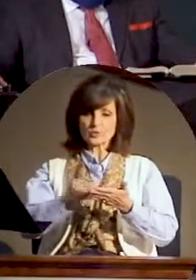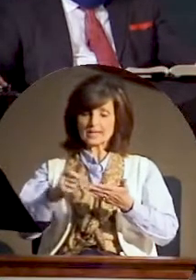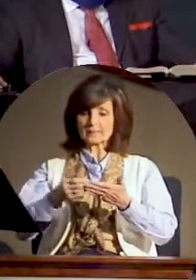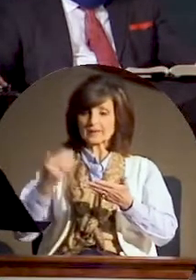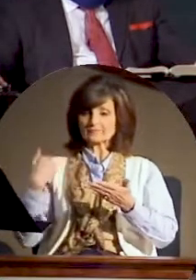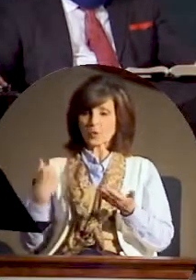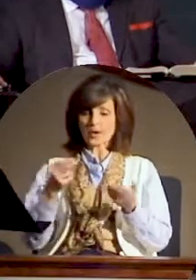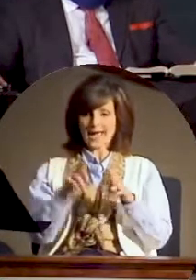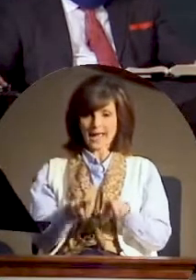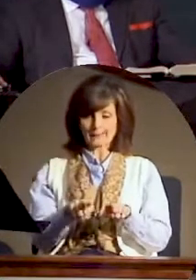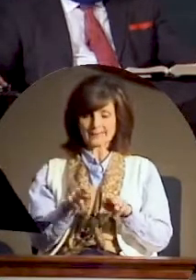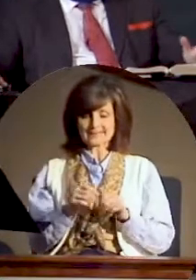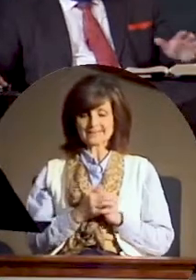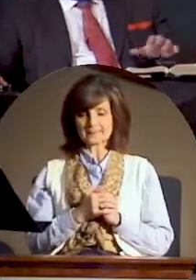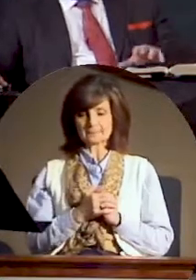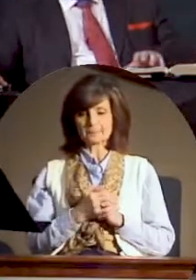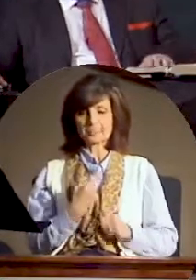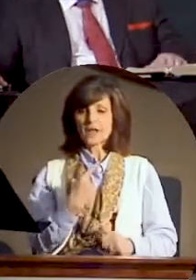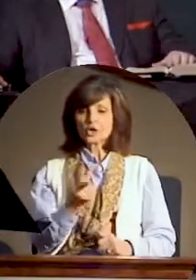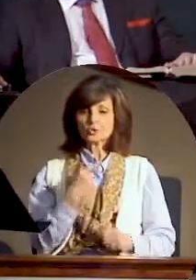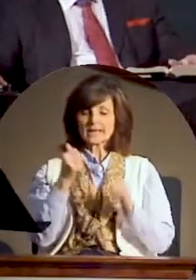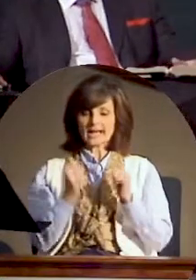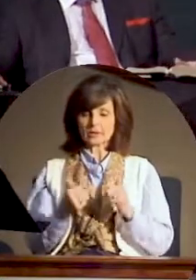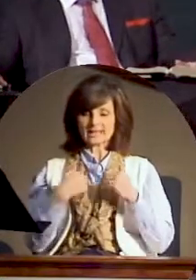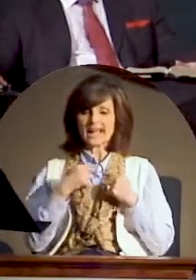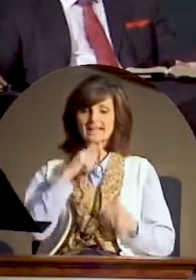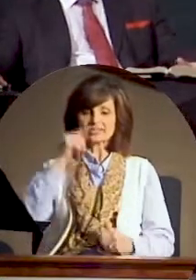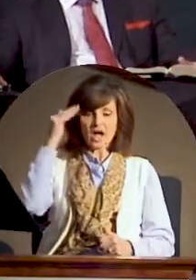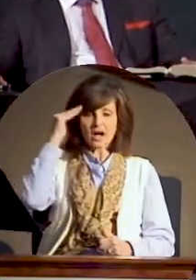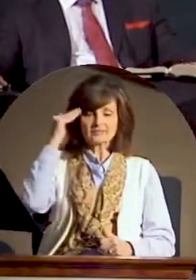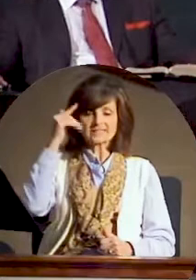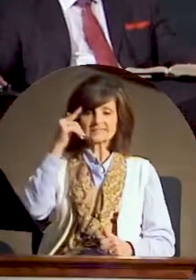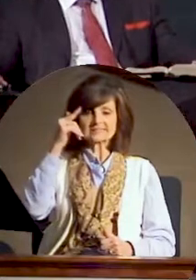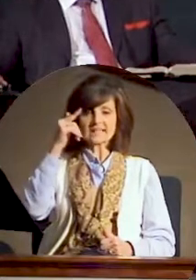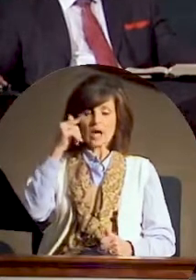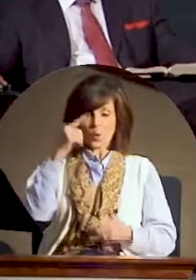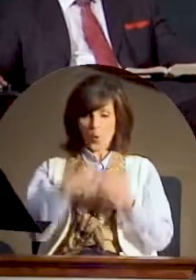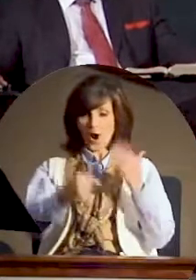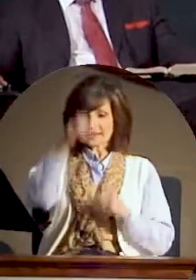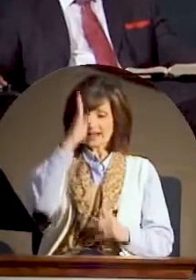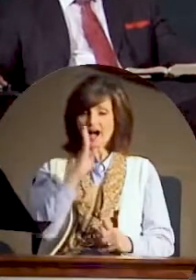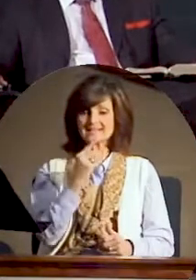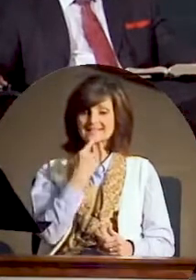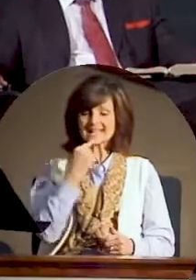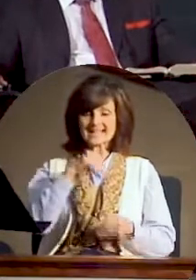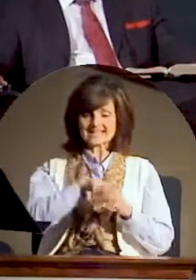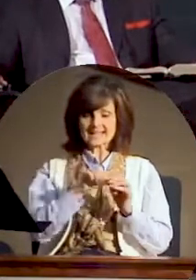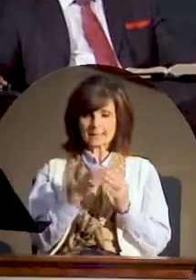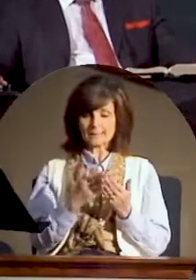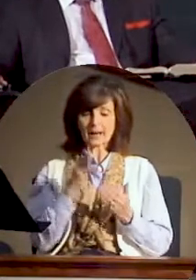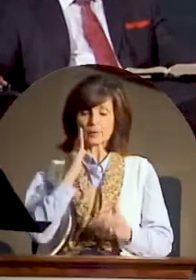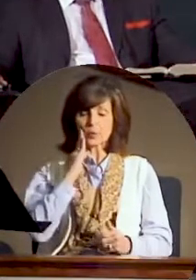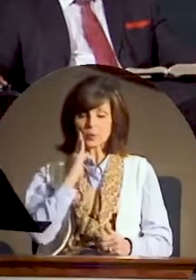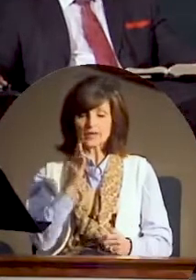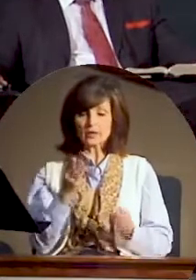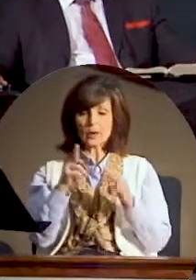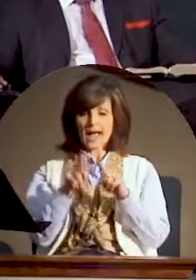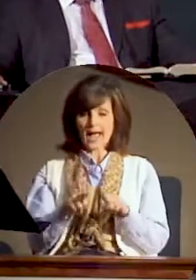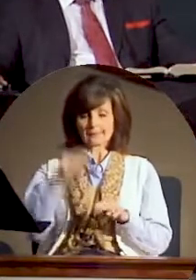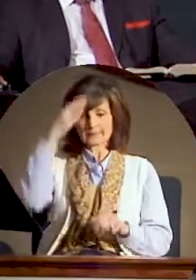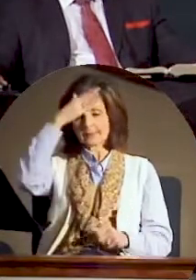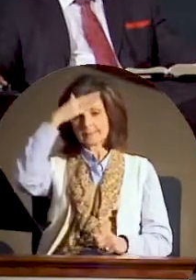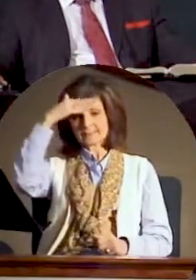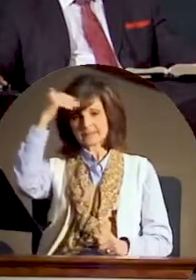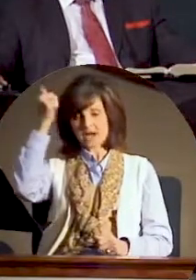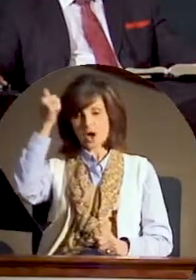before it ever happens. And you and I can have confidence that God, that what God says in the Bible will happen